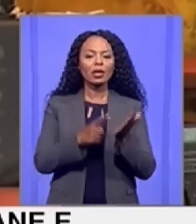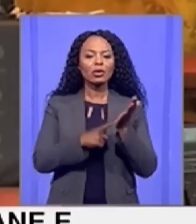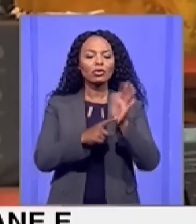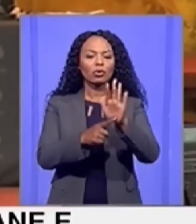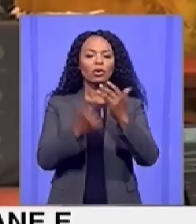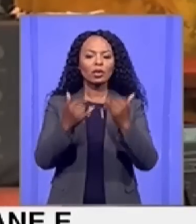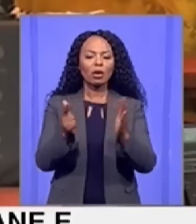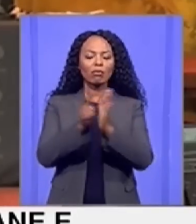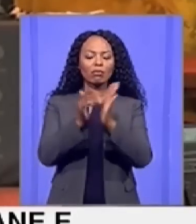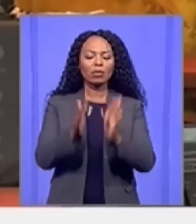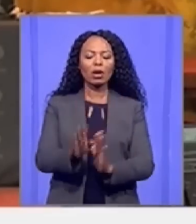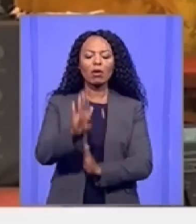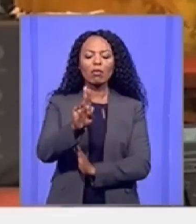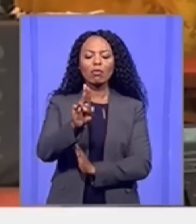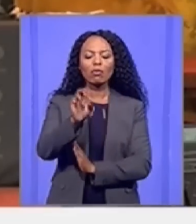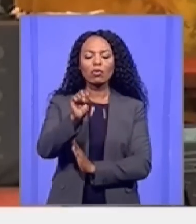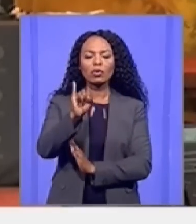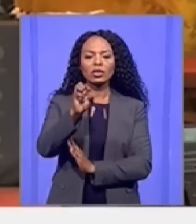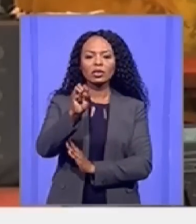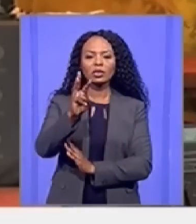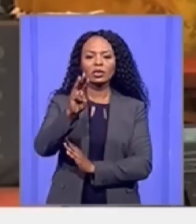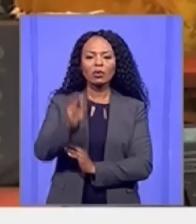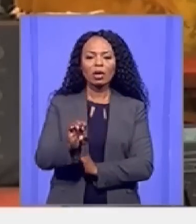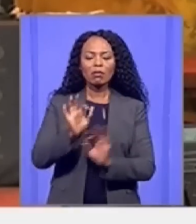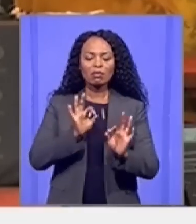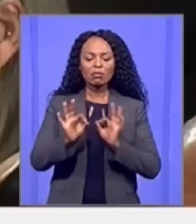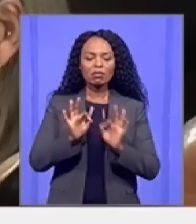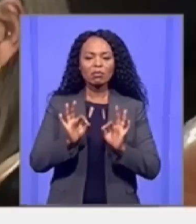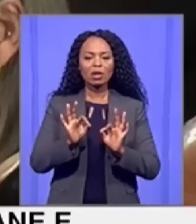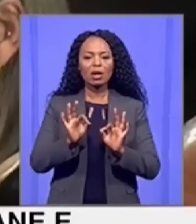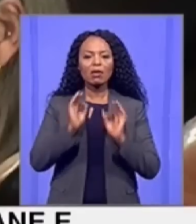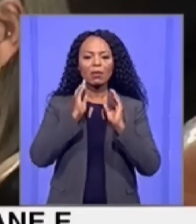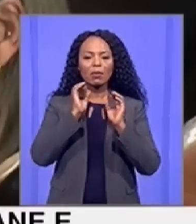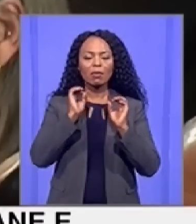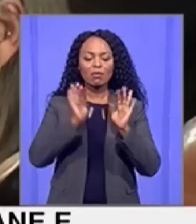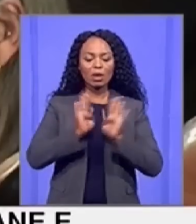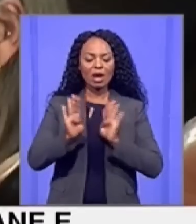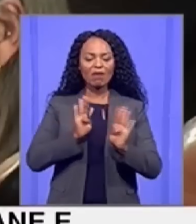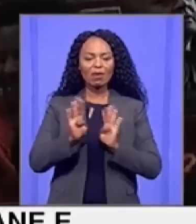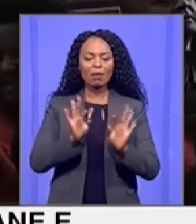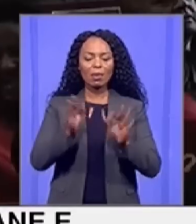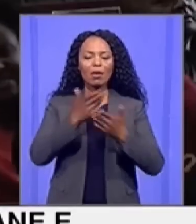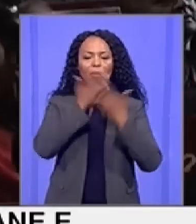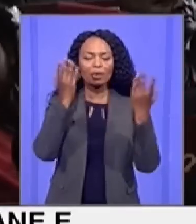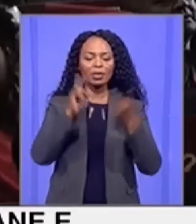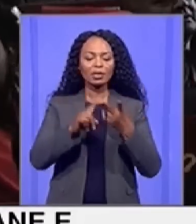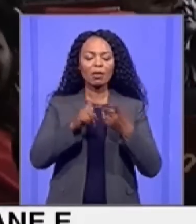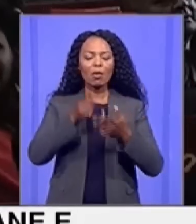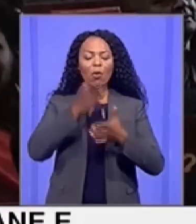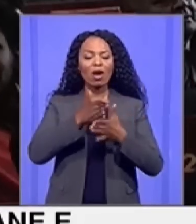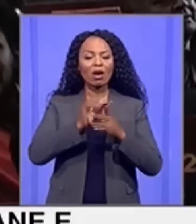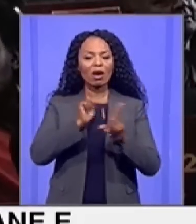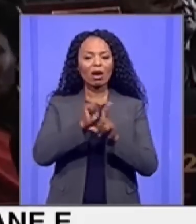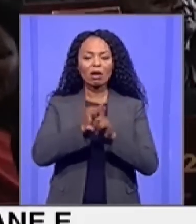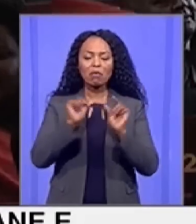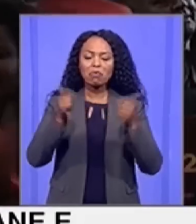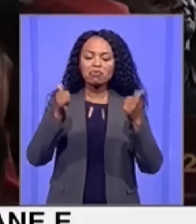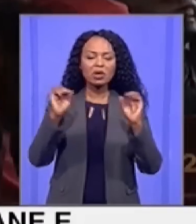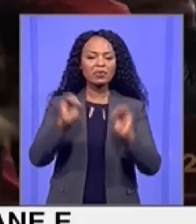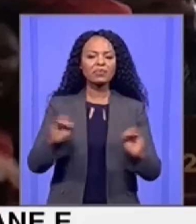Advocate Mkhwebane has misconducted herself and is incompetent. Mekga e mengata dipolotiki parlamenteng e tsheheditse mohato wa ho